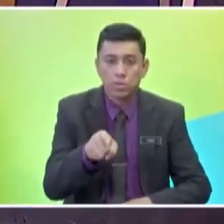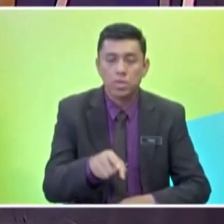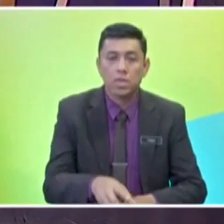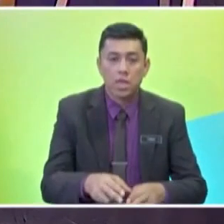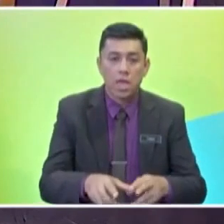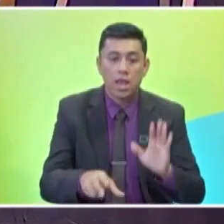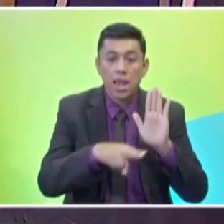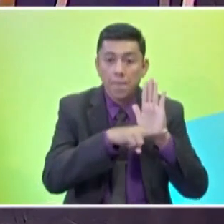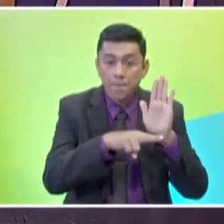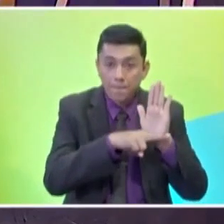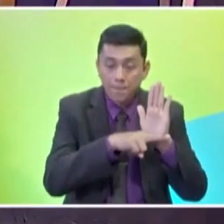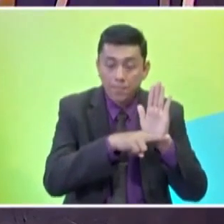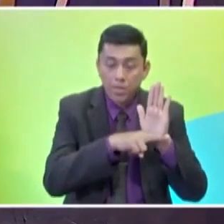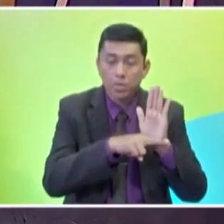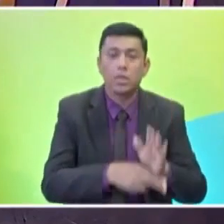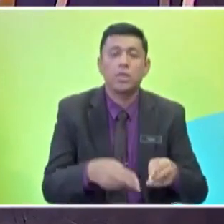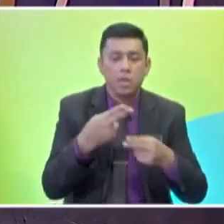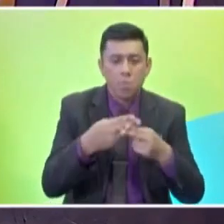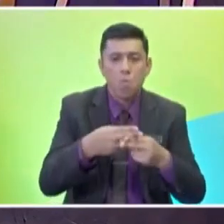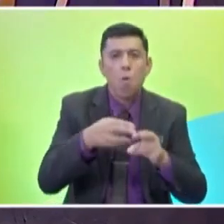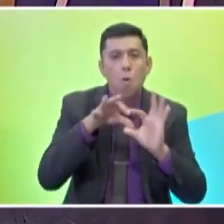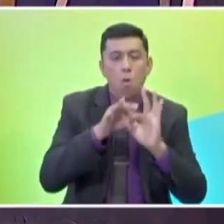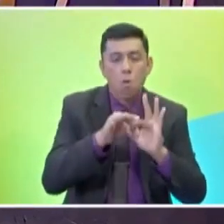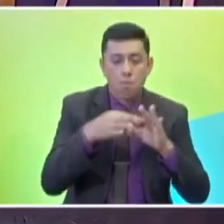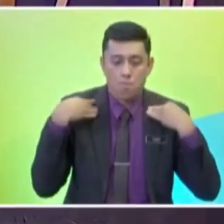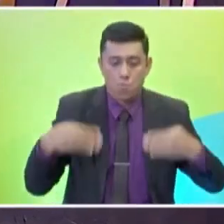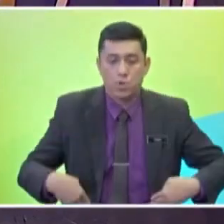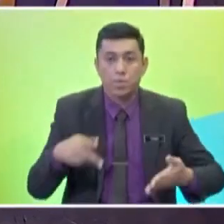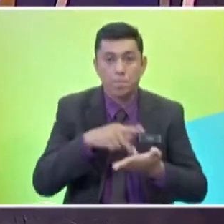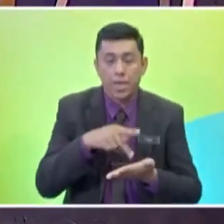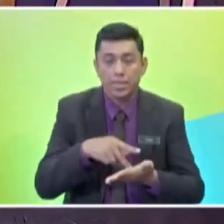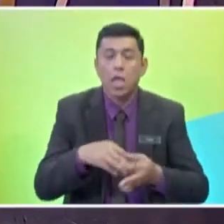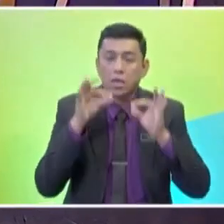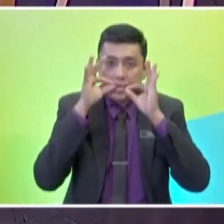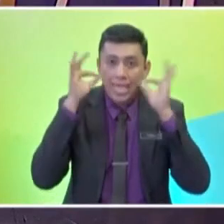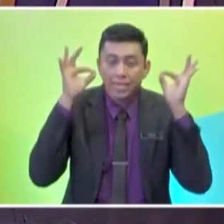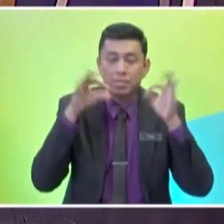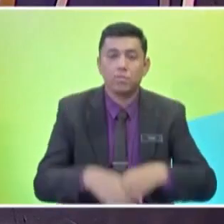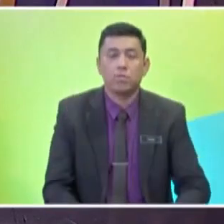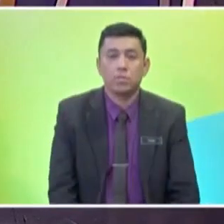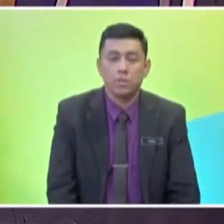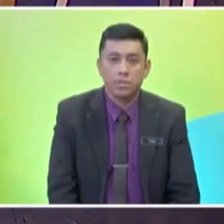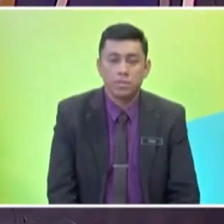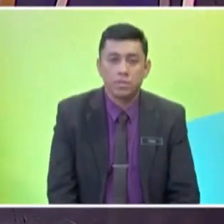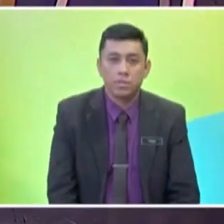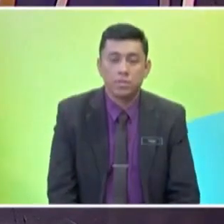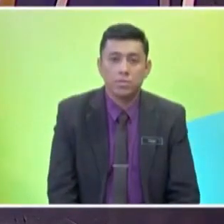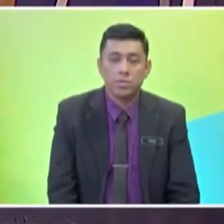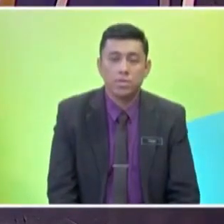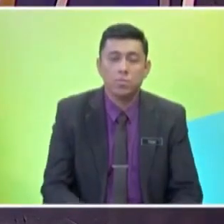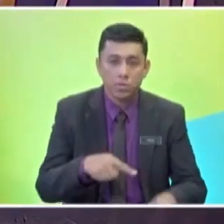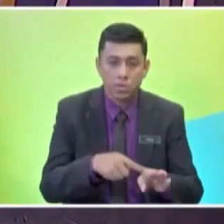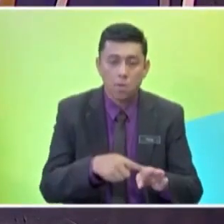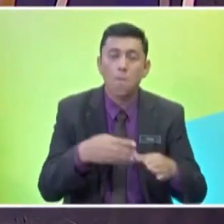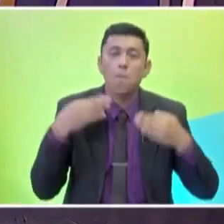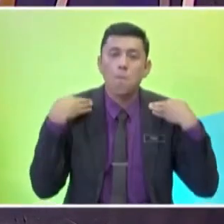label them. Okay, label the body parts of a cat. Okay, so let's proceed to the